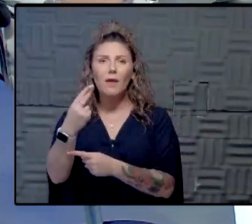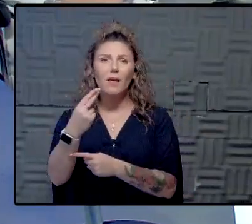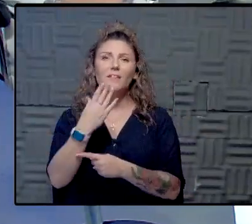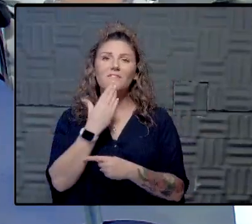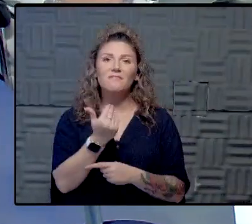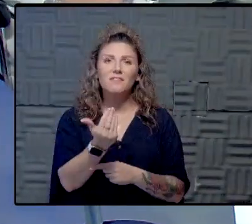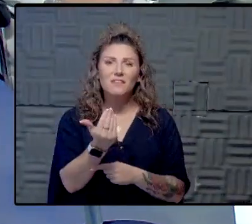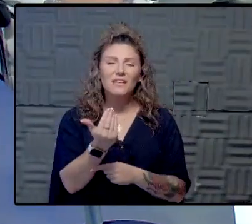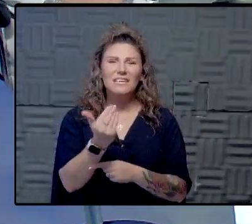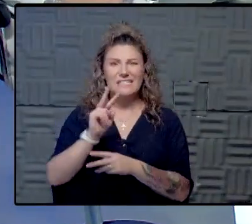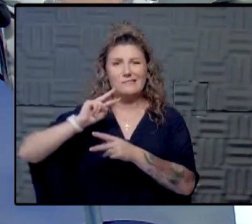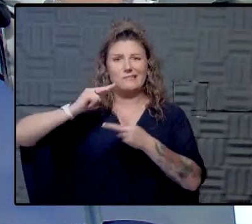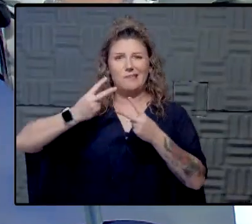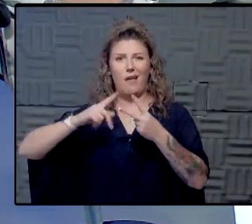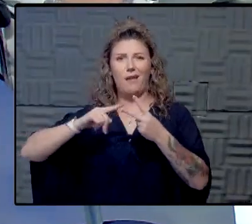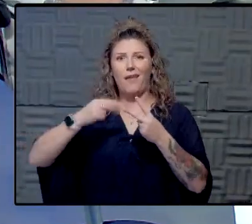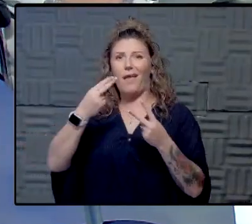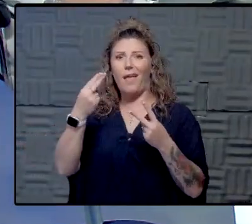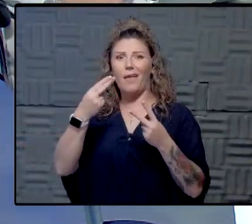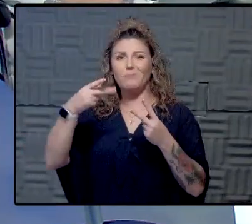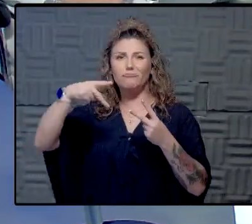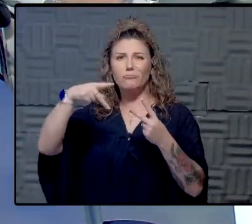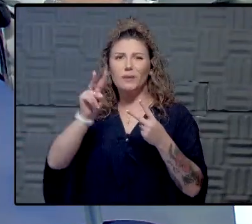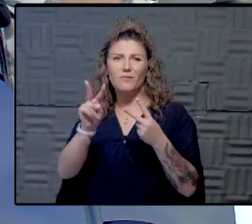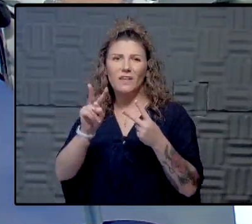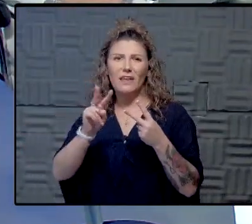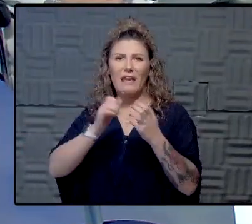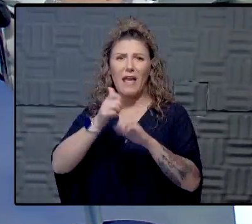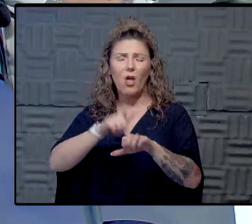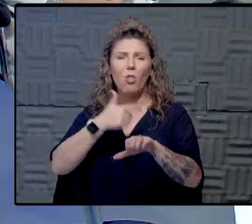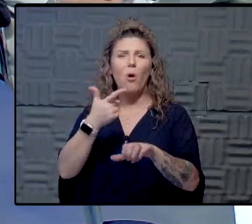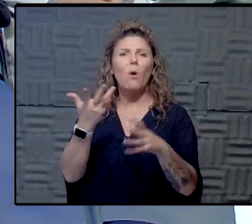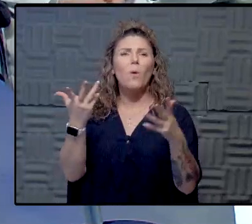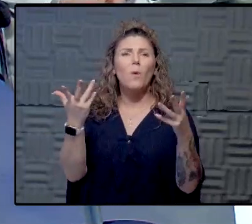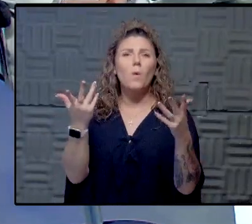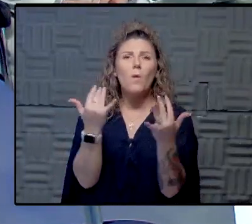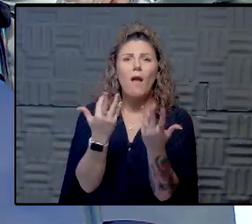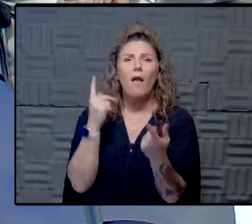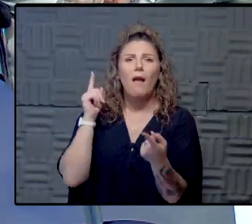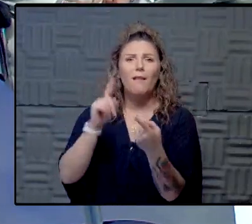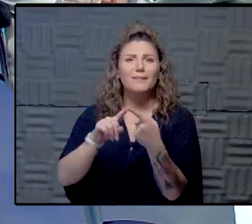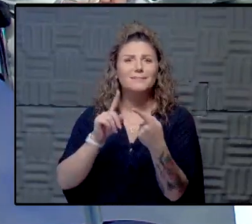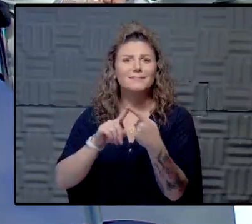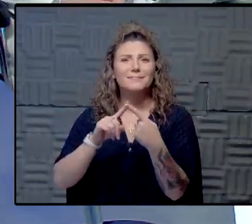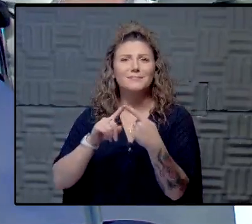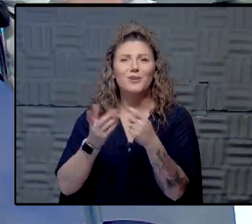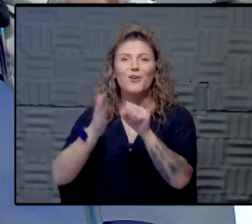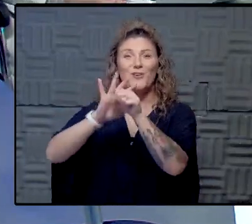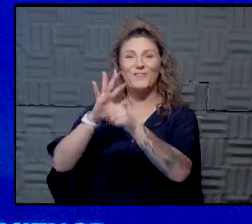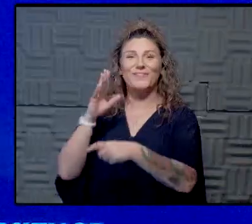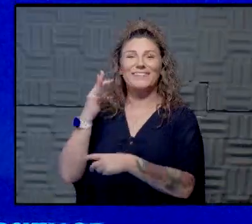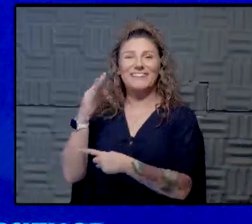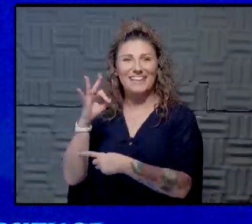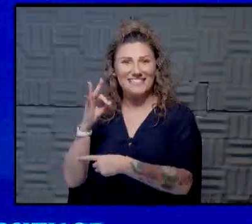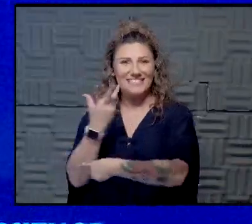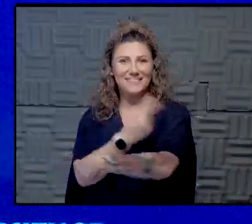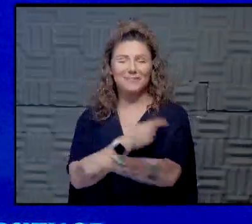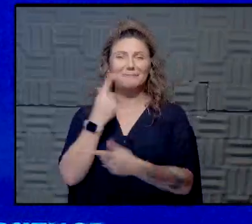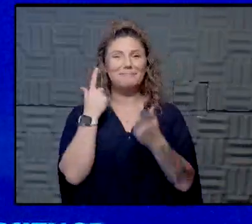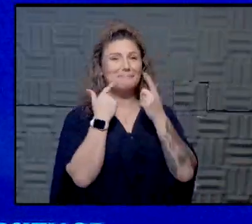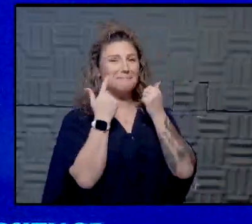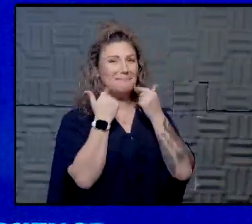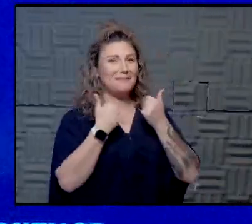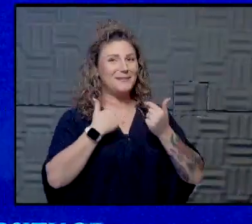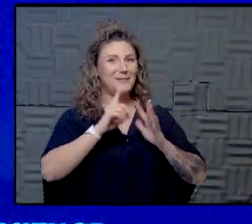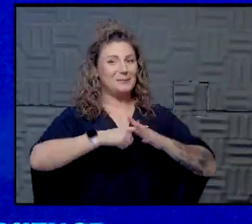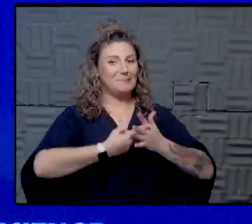second HPV vaccine. How long should he wait to get his COVID vaccine? That's great. So I'm going to start here, and I'll pass it to